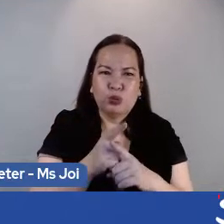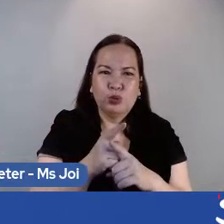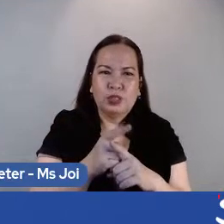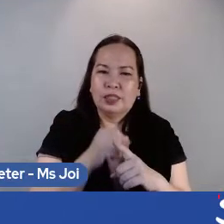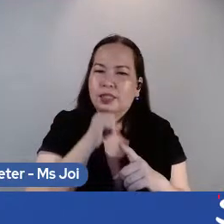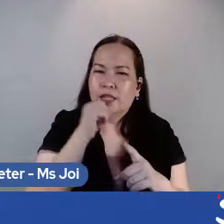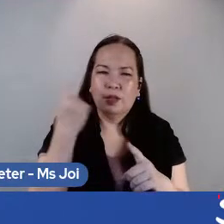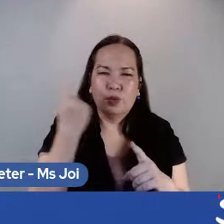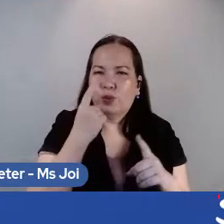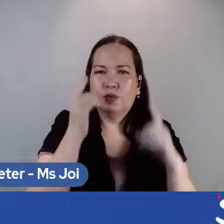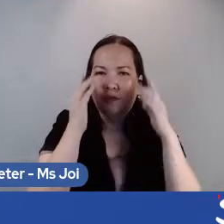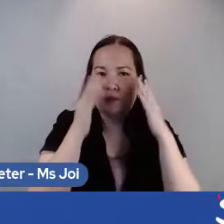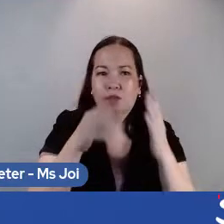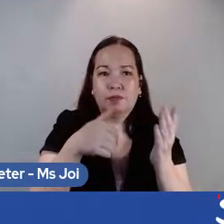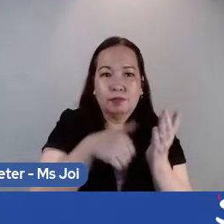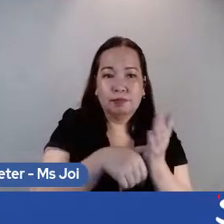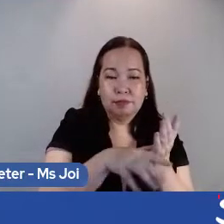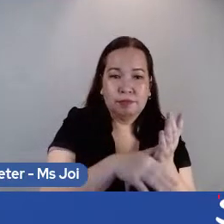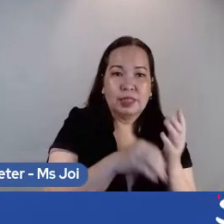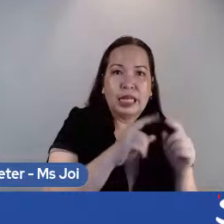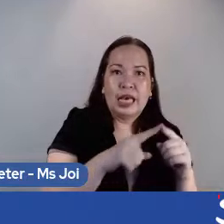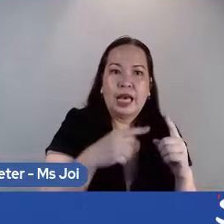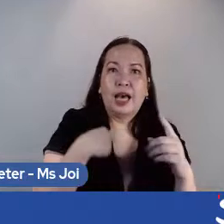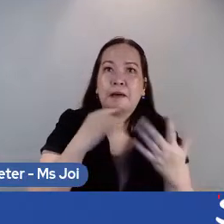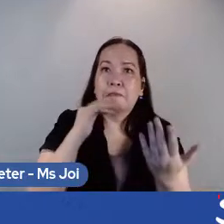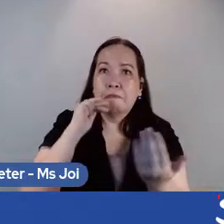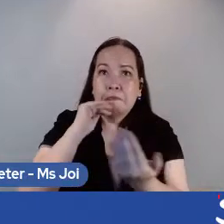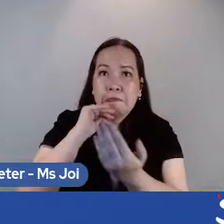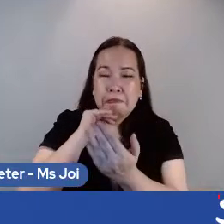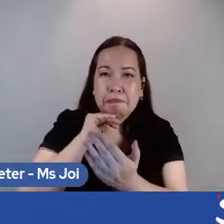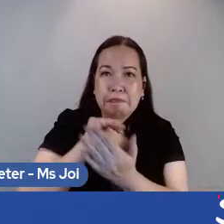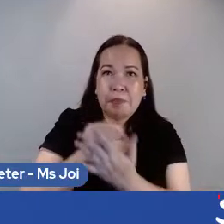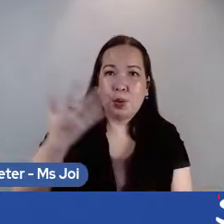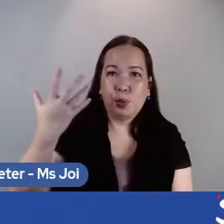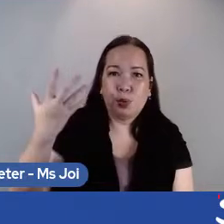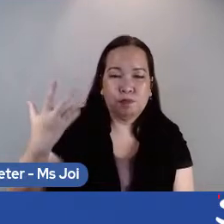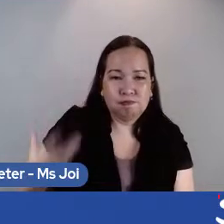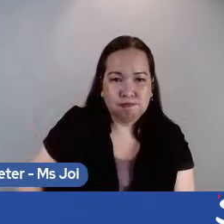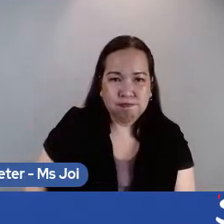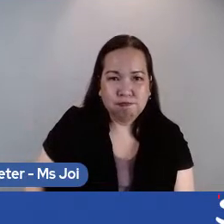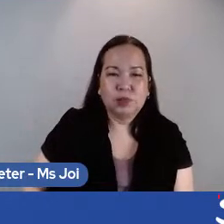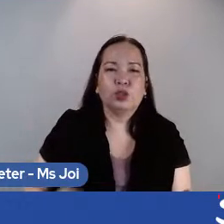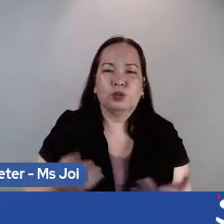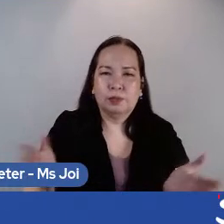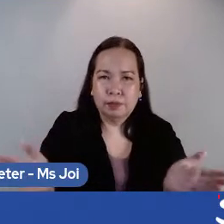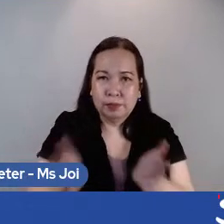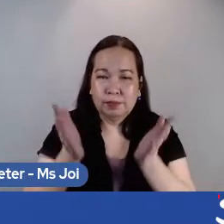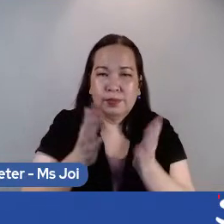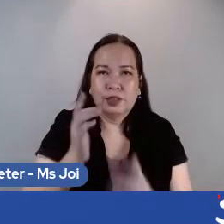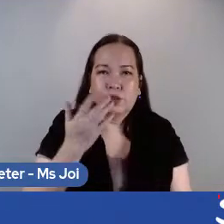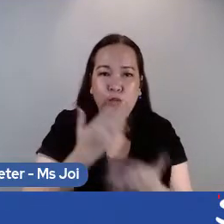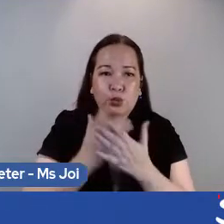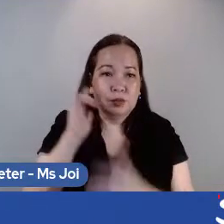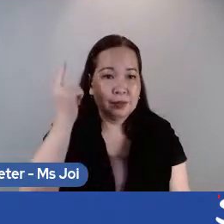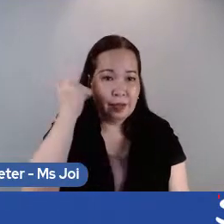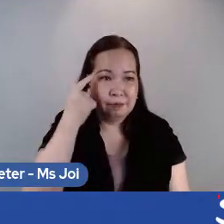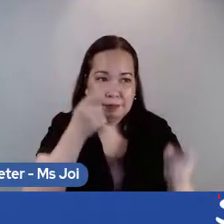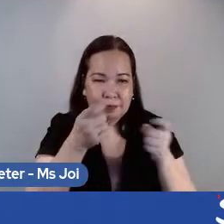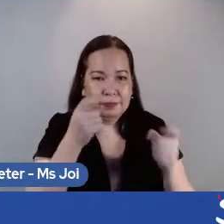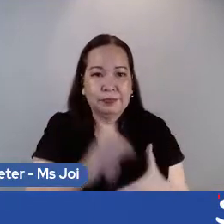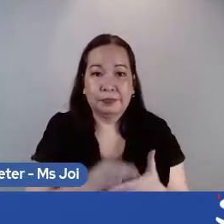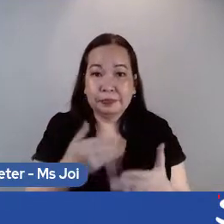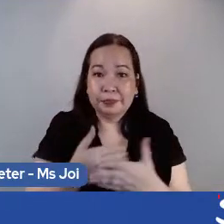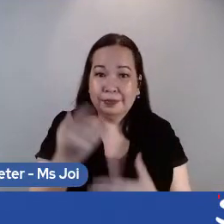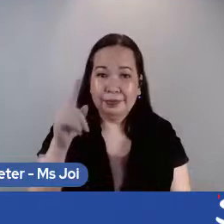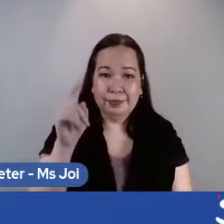elections. It promotes anti-corruption and good governance. So thank you for that. We'll now proceed with the next question. The next